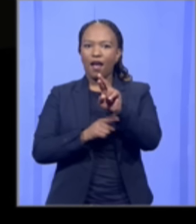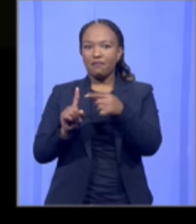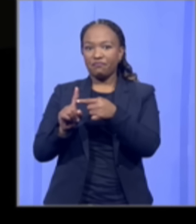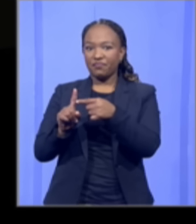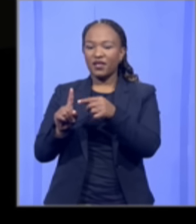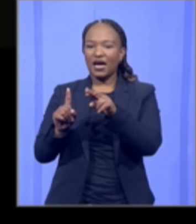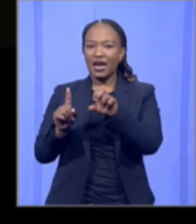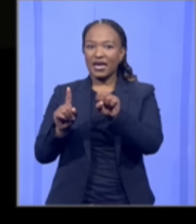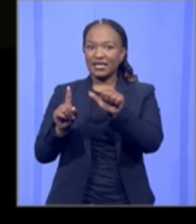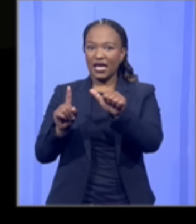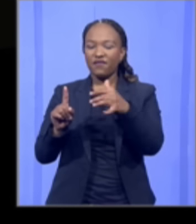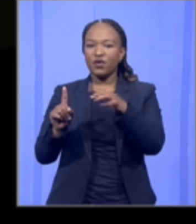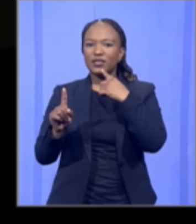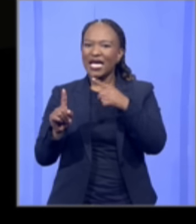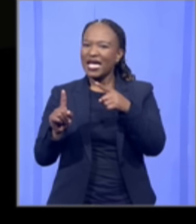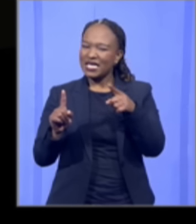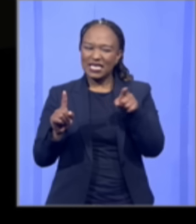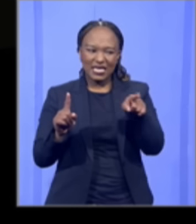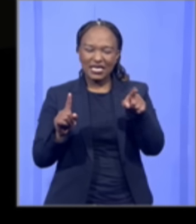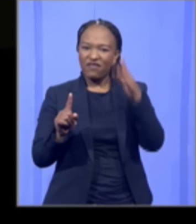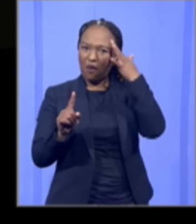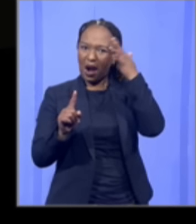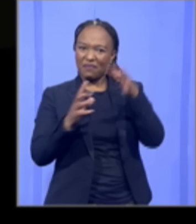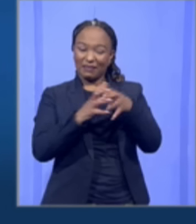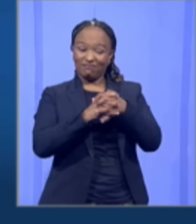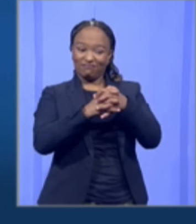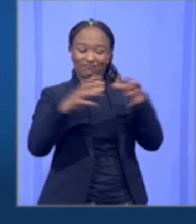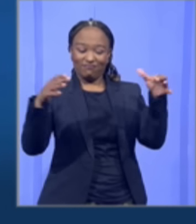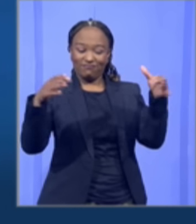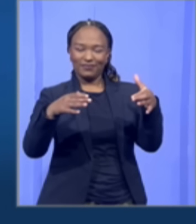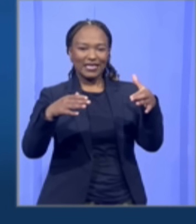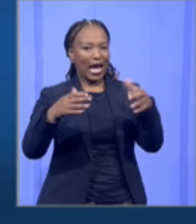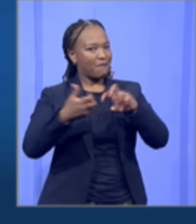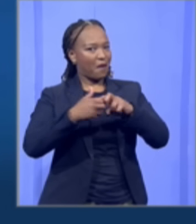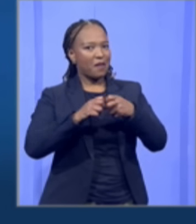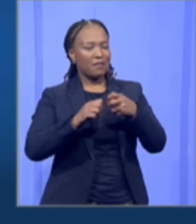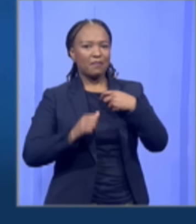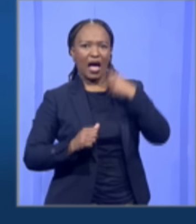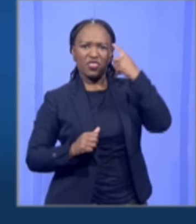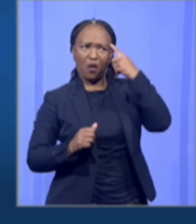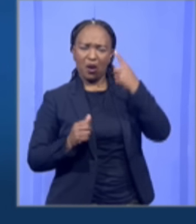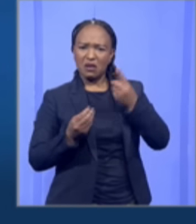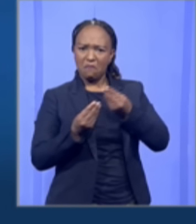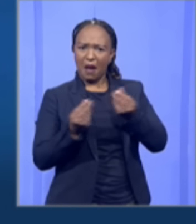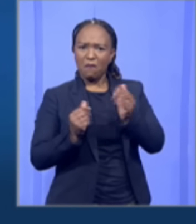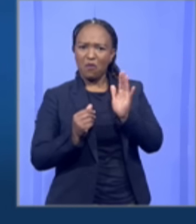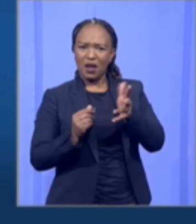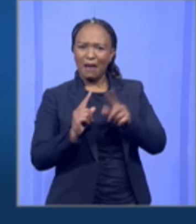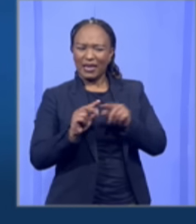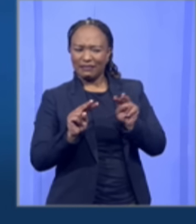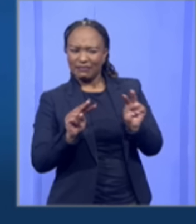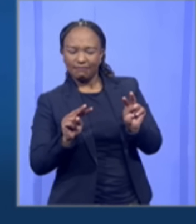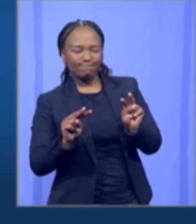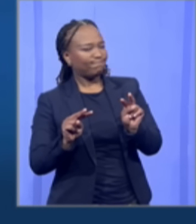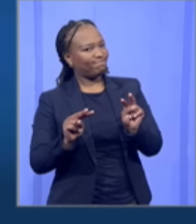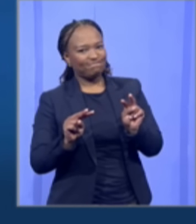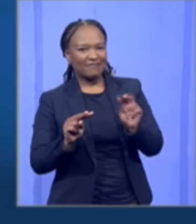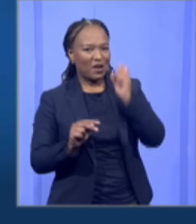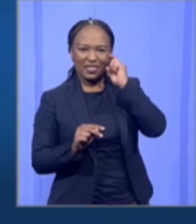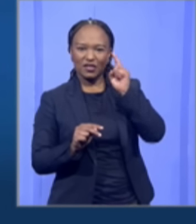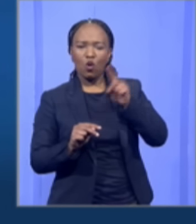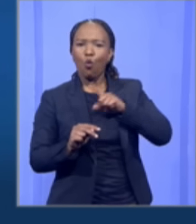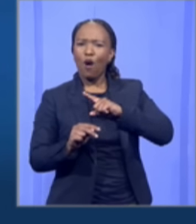mathata fela ka pušo ye ya botegi bja setšhaba e be ke nagana gore dilo di tla loka eupša ga ke bone go le bjalo gape kabinete yeo ke ye